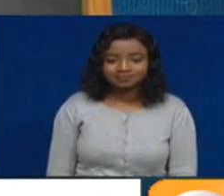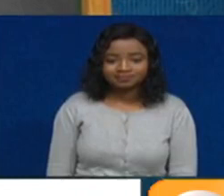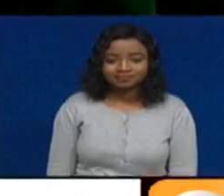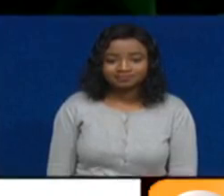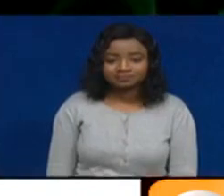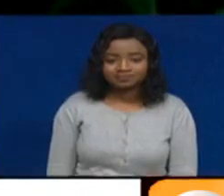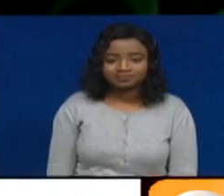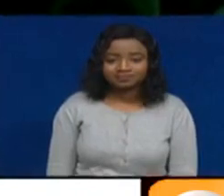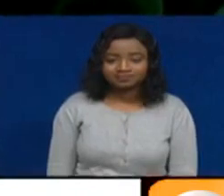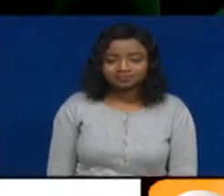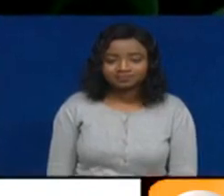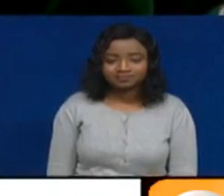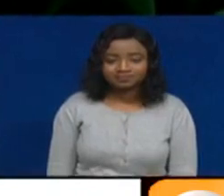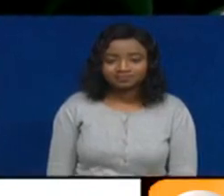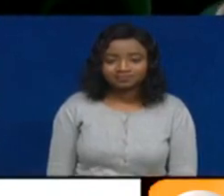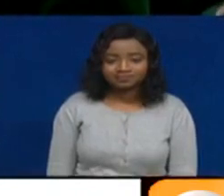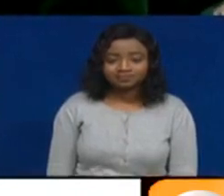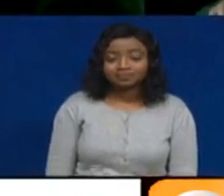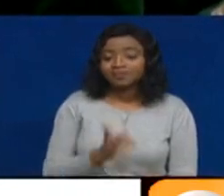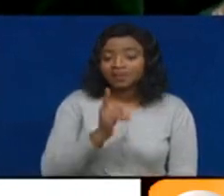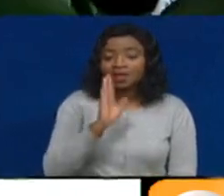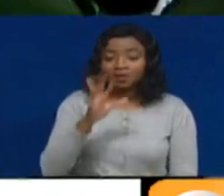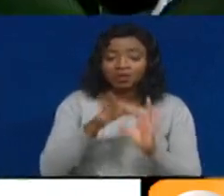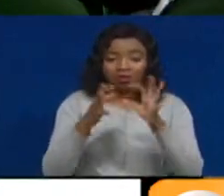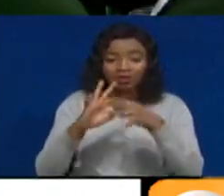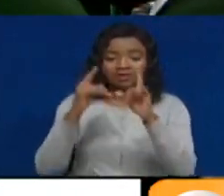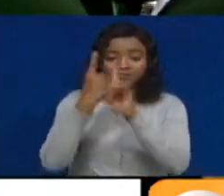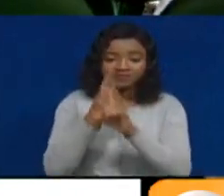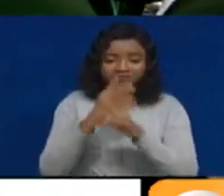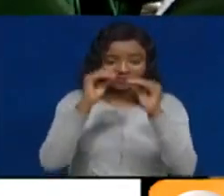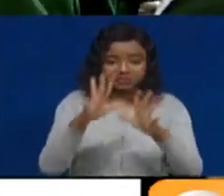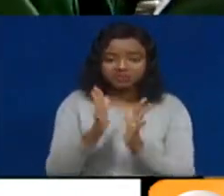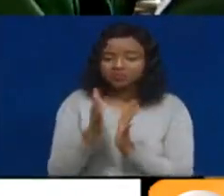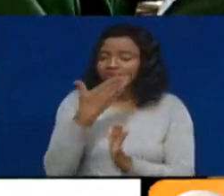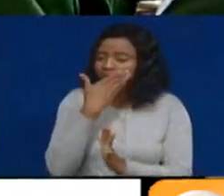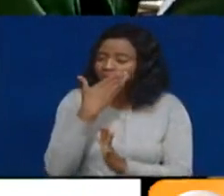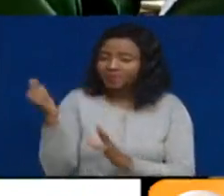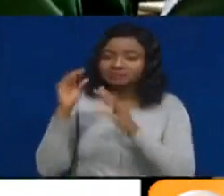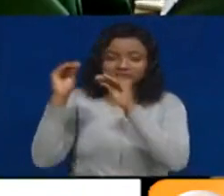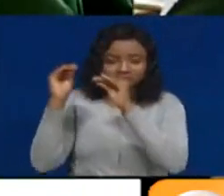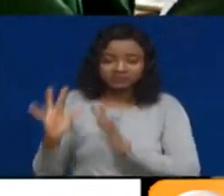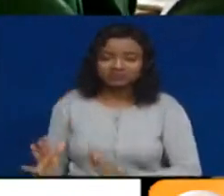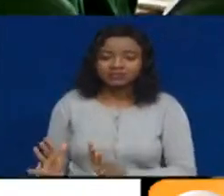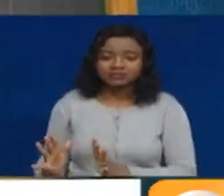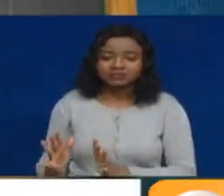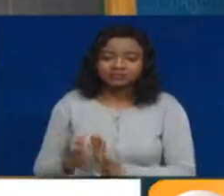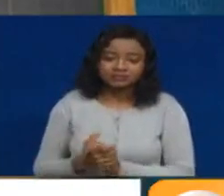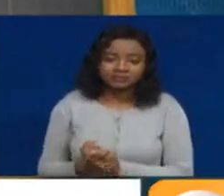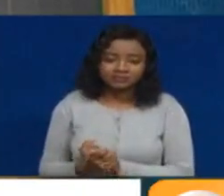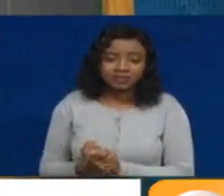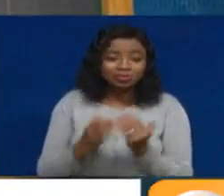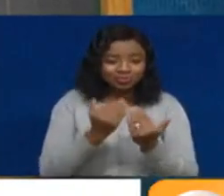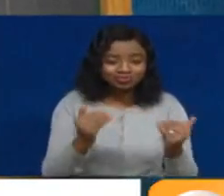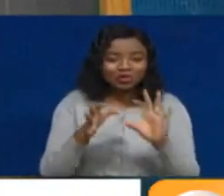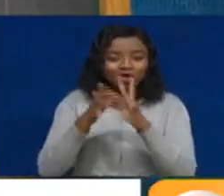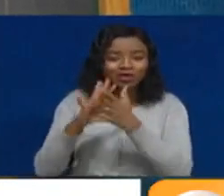and Kisii. The pilot phase, which will connect students in remote schools with some of the best teaching and learning facilities in the country.